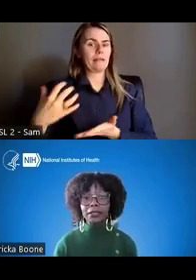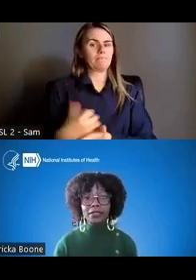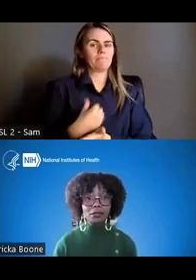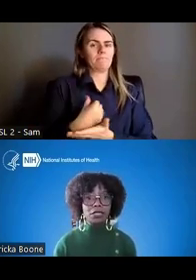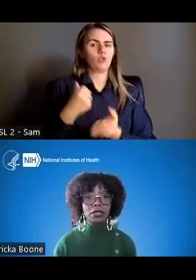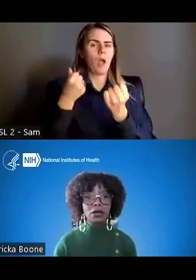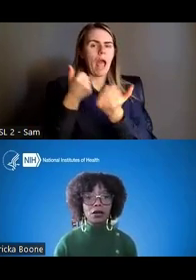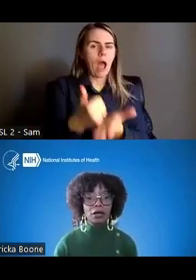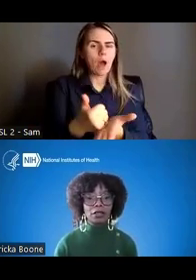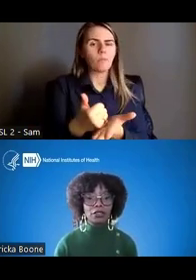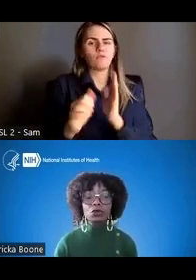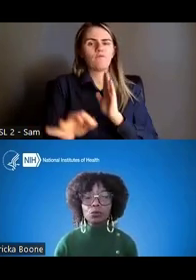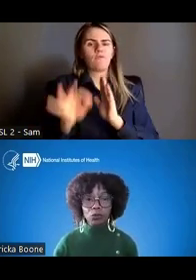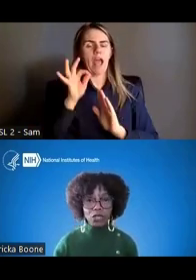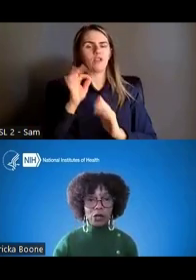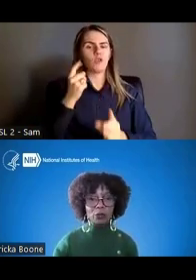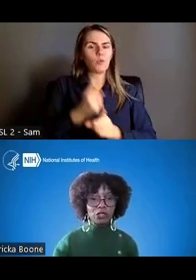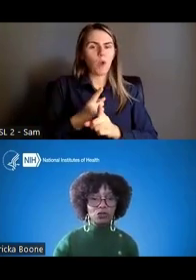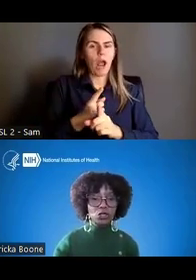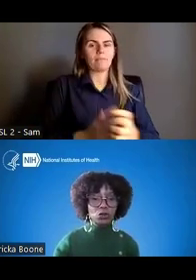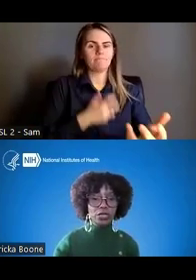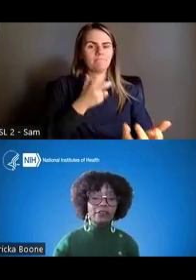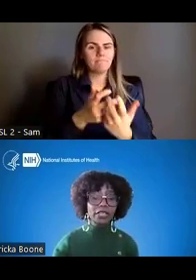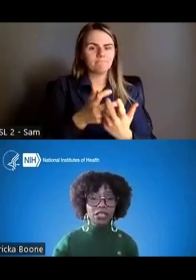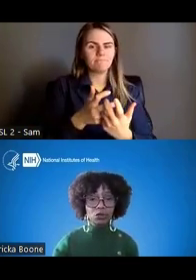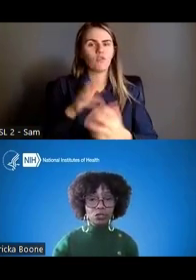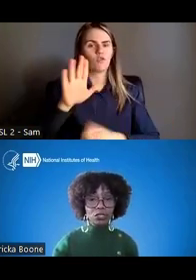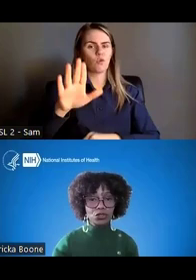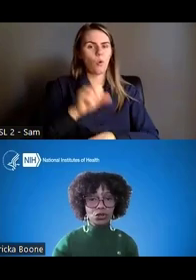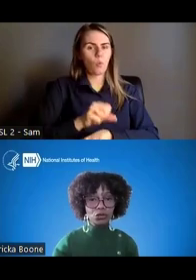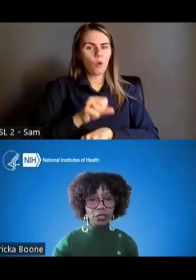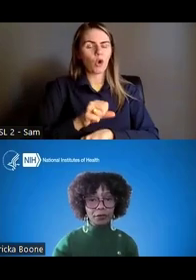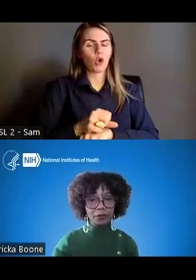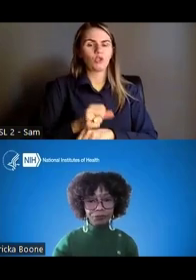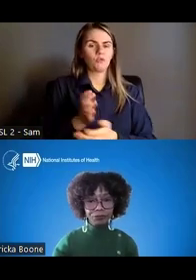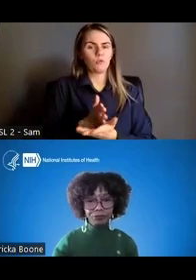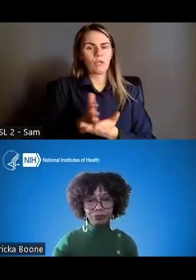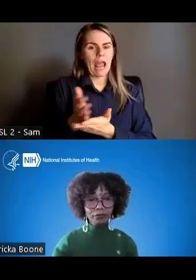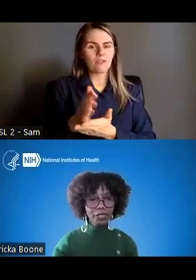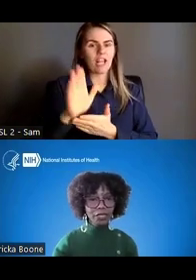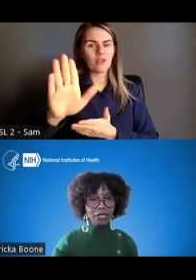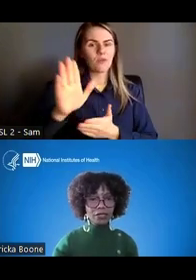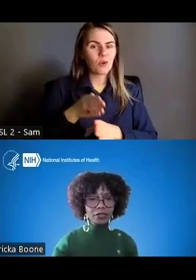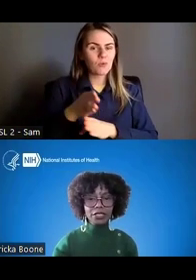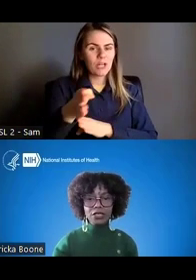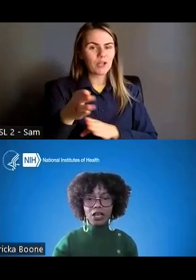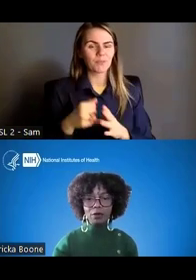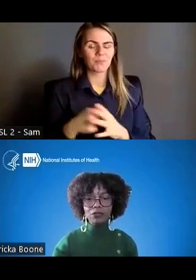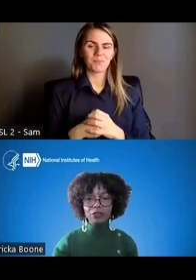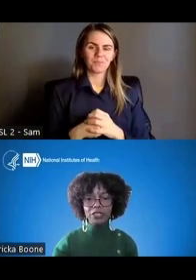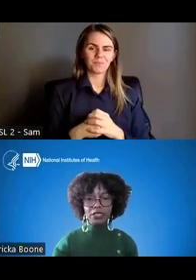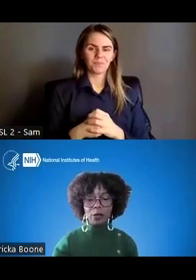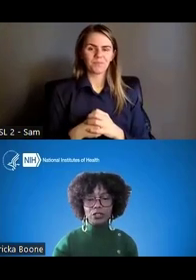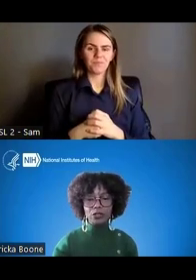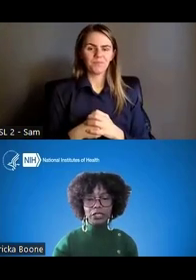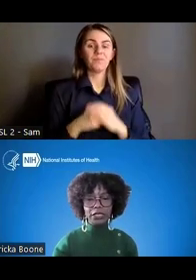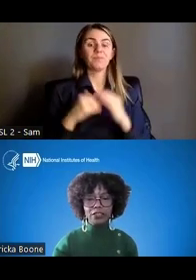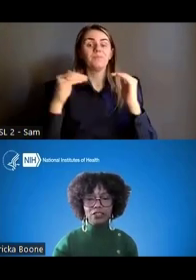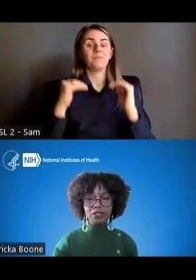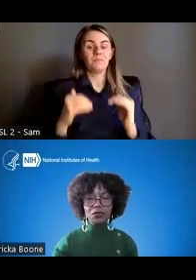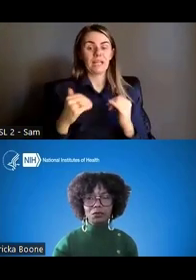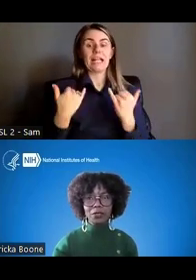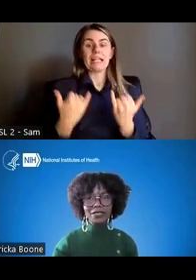appropriate mechanisms that are suitable to helping you to navigate your research career. So now let's talk about funding